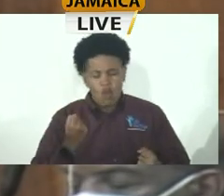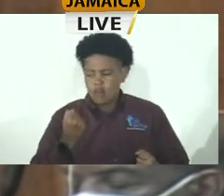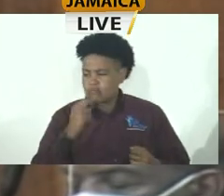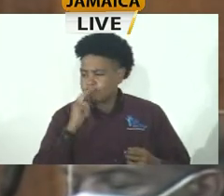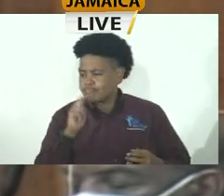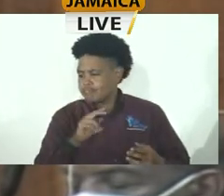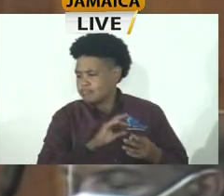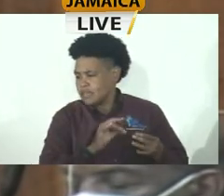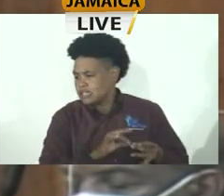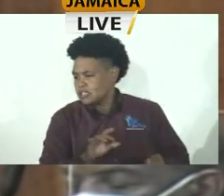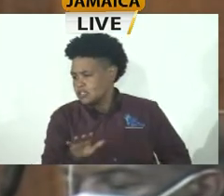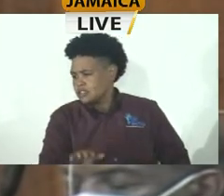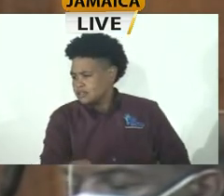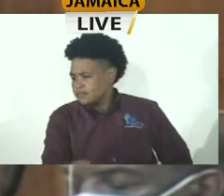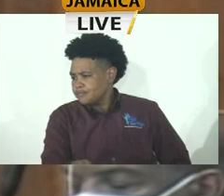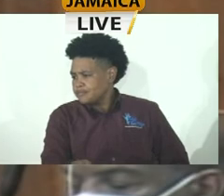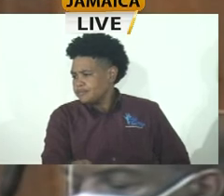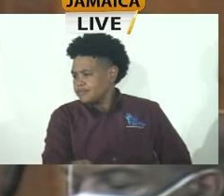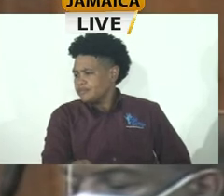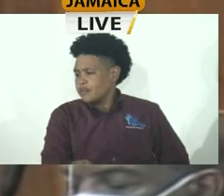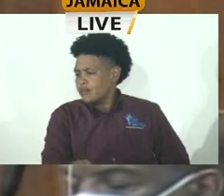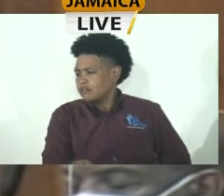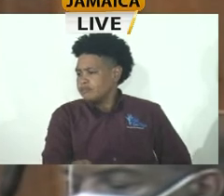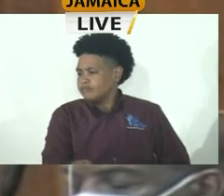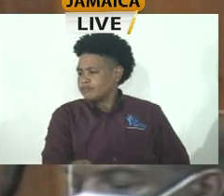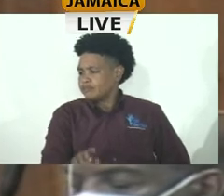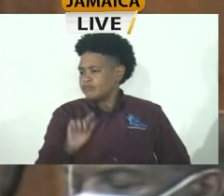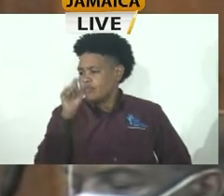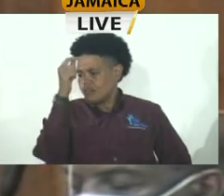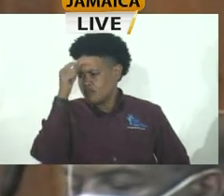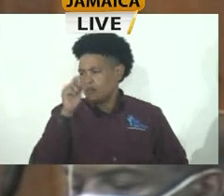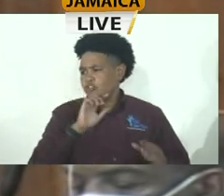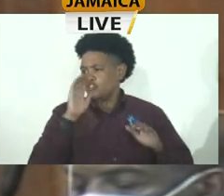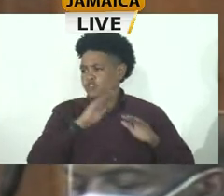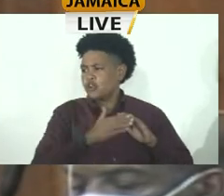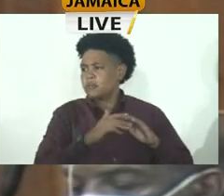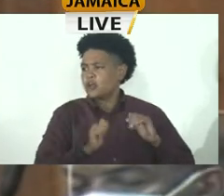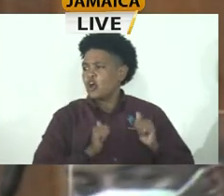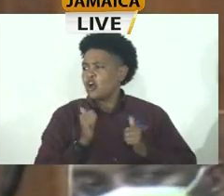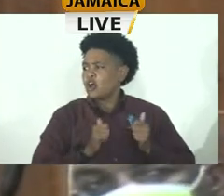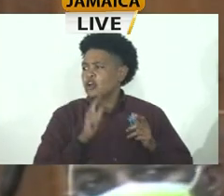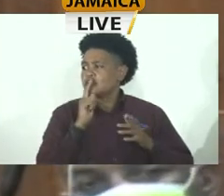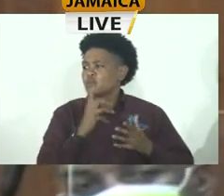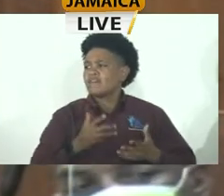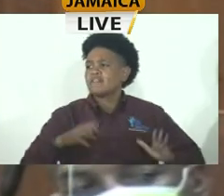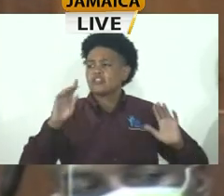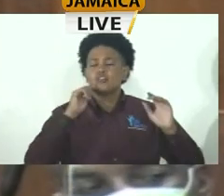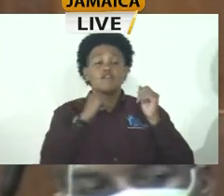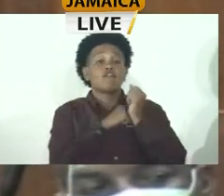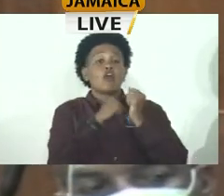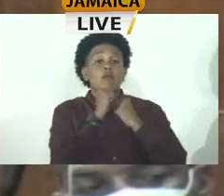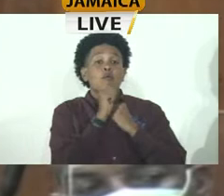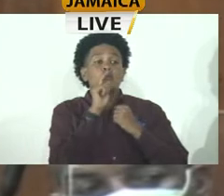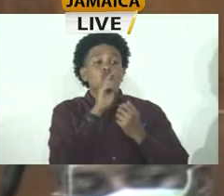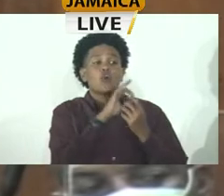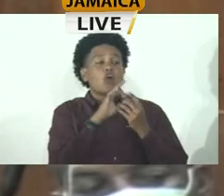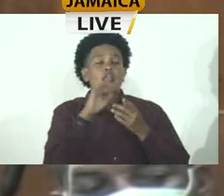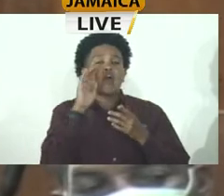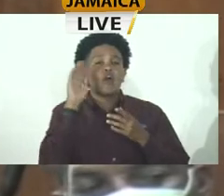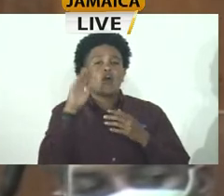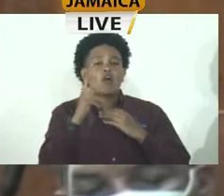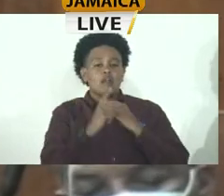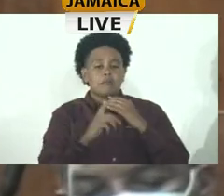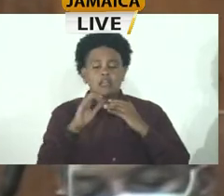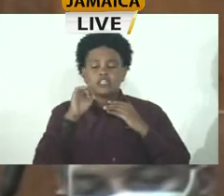heard the government of jamaica is now working assiduously towards completing the framework to connect all parish